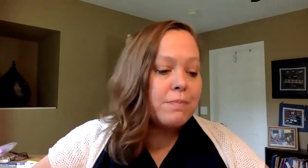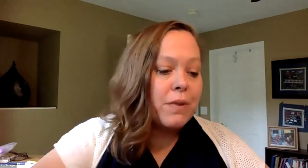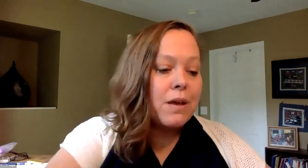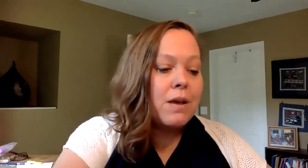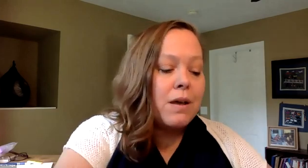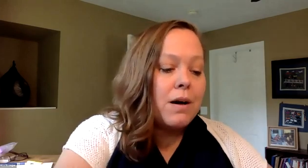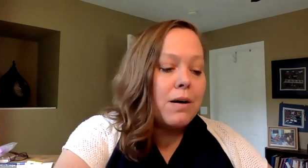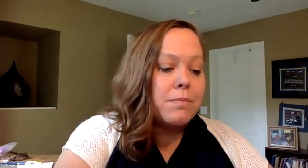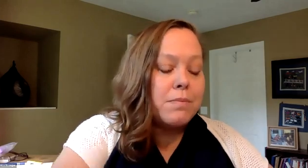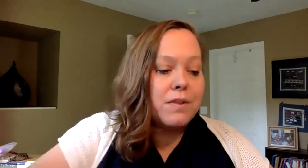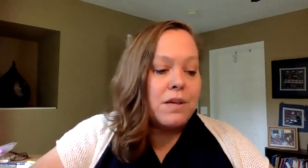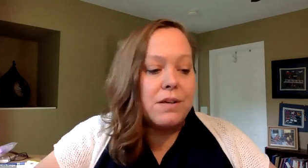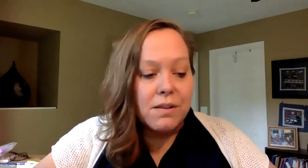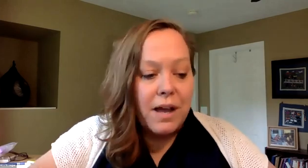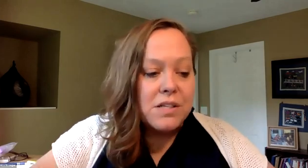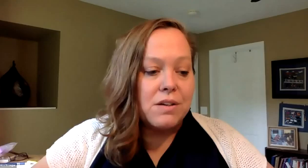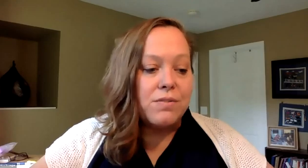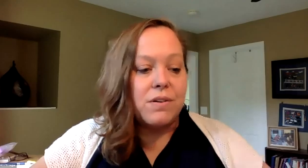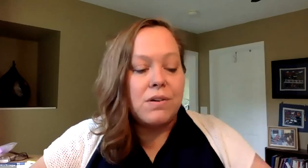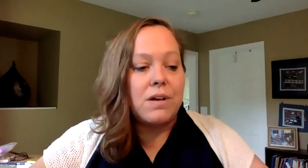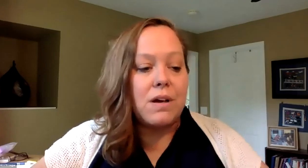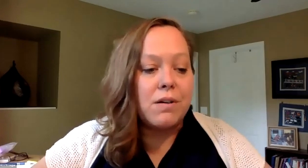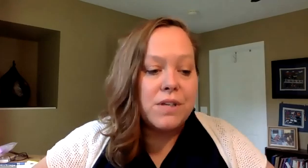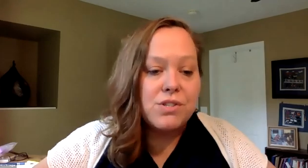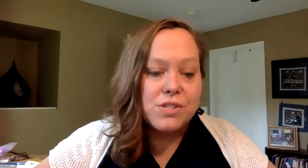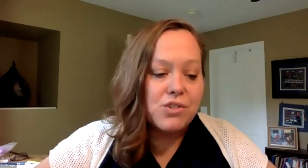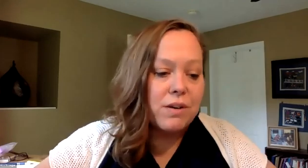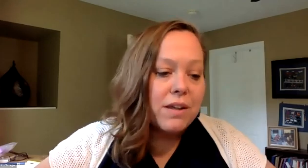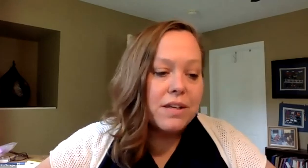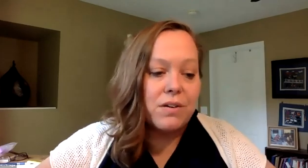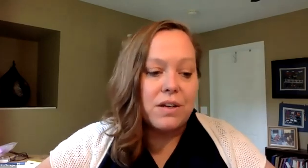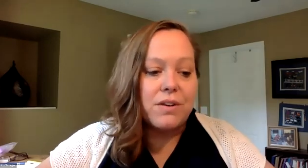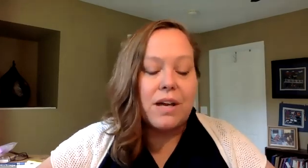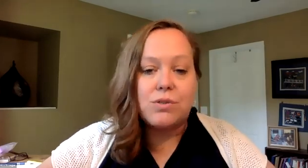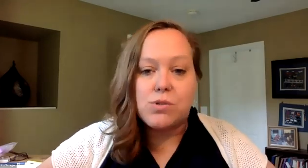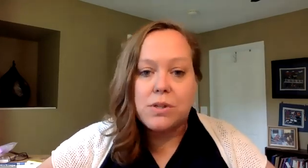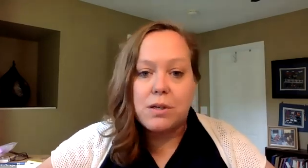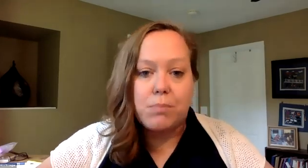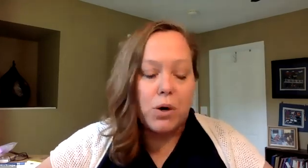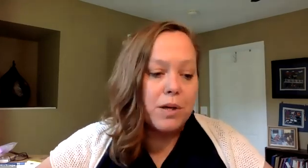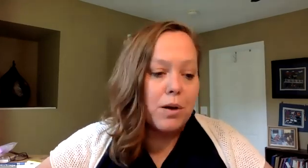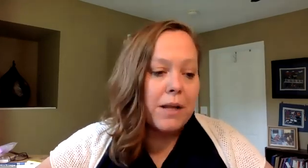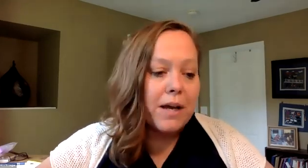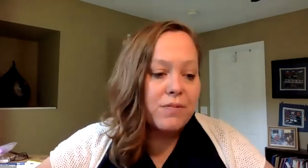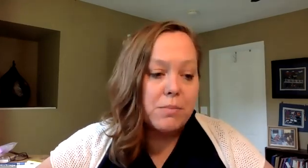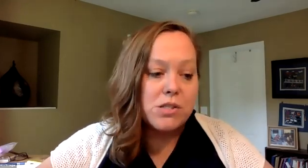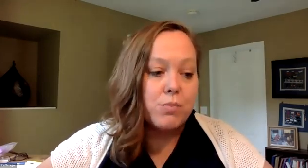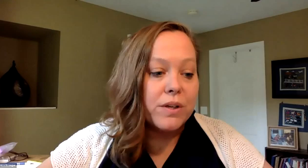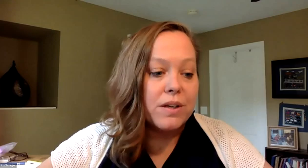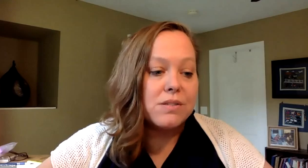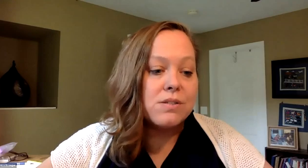schools. The collective of intersectionality, on the other hand, was really borrowing on Black